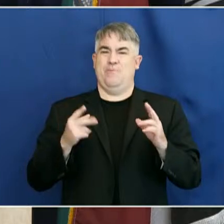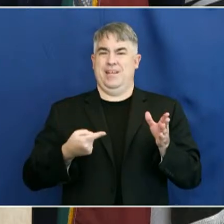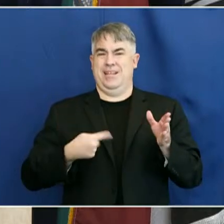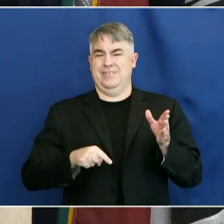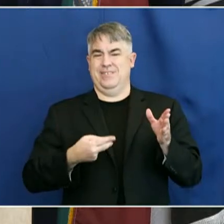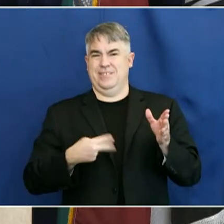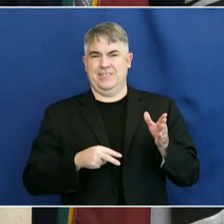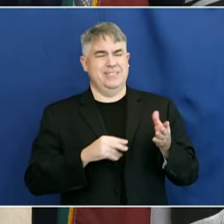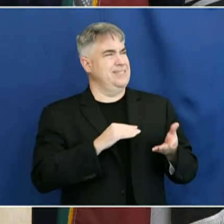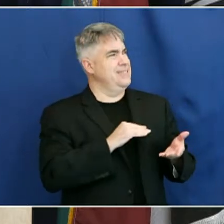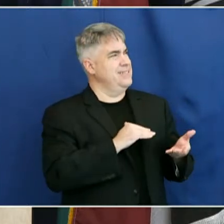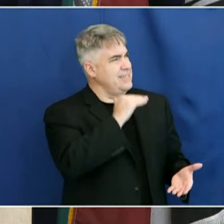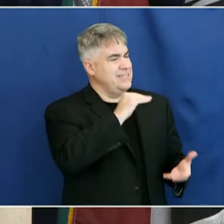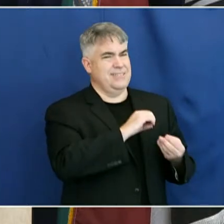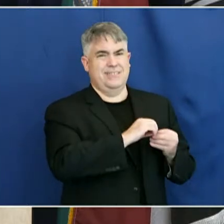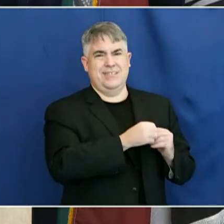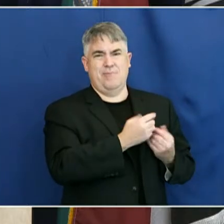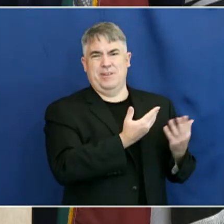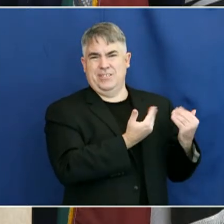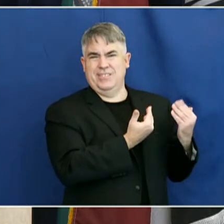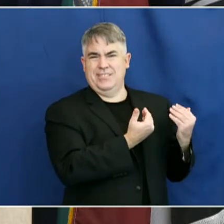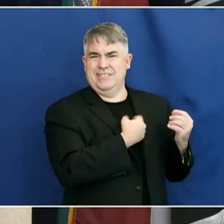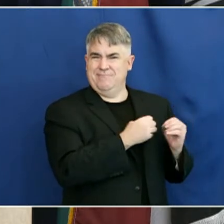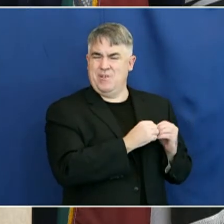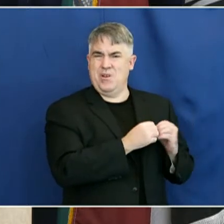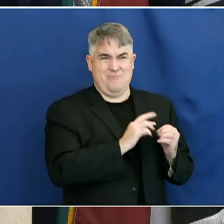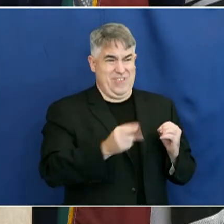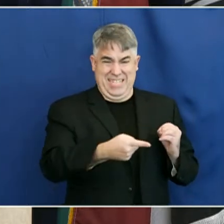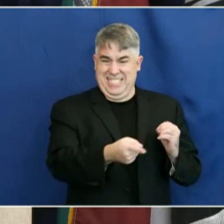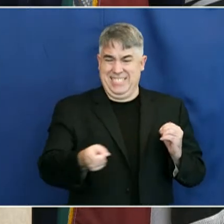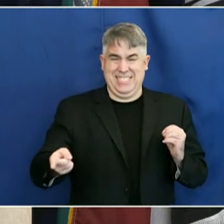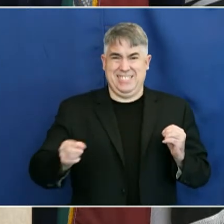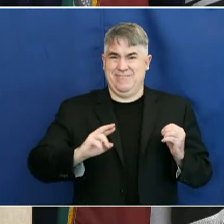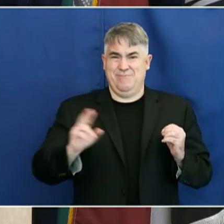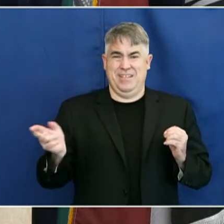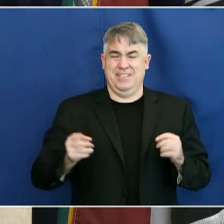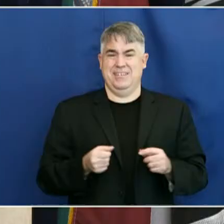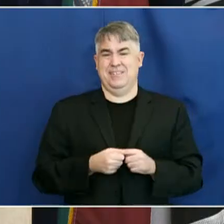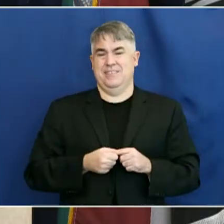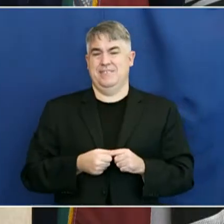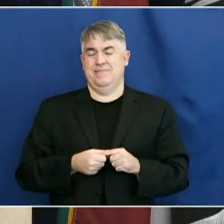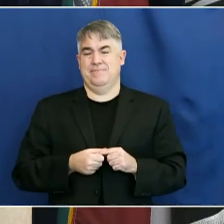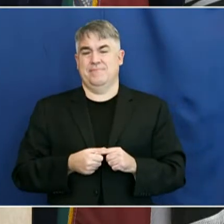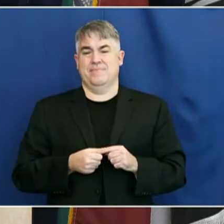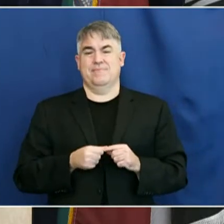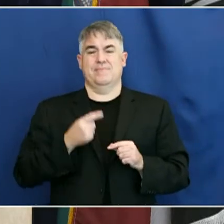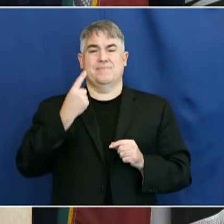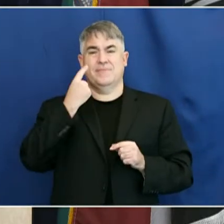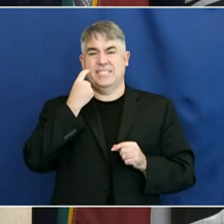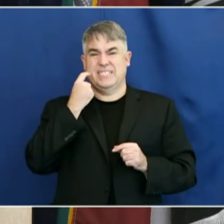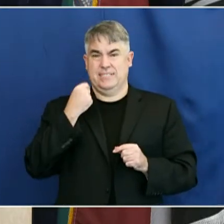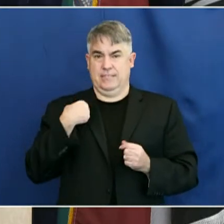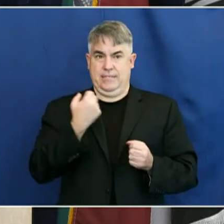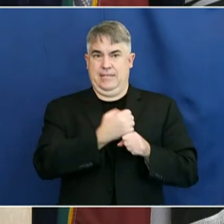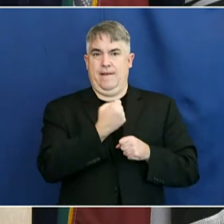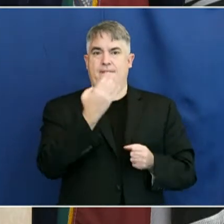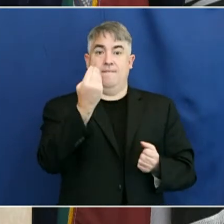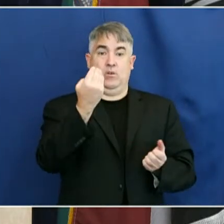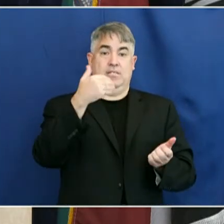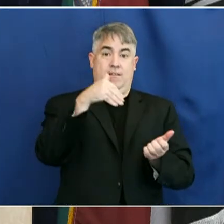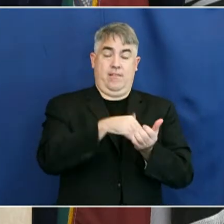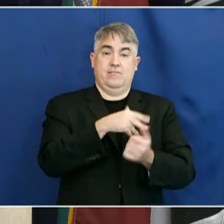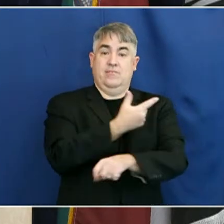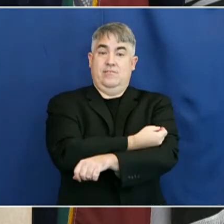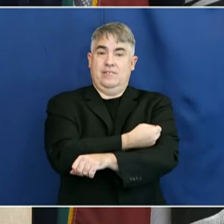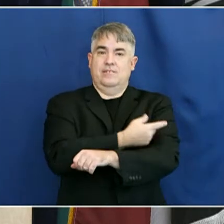can reach more folks. We did receive about 14,000 doses of the J&J vaccine. Those were initially prioritized for